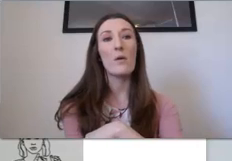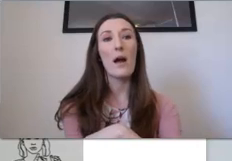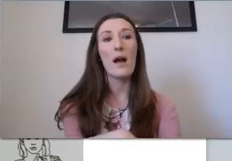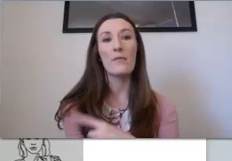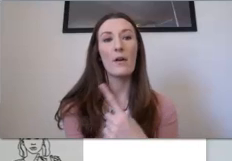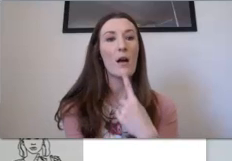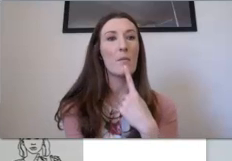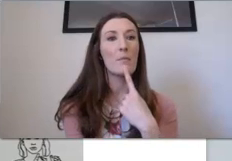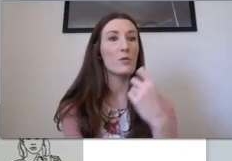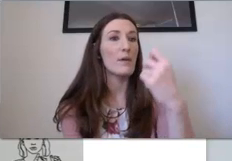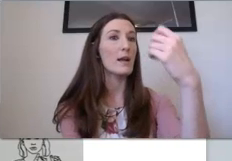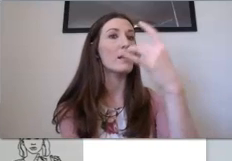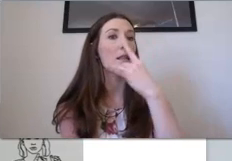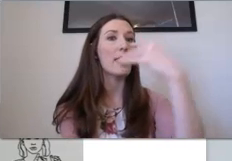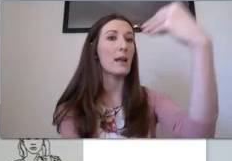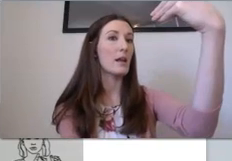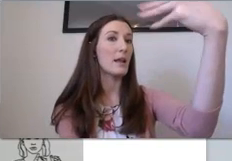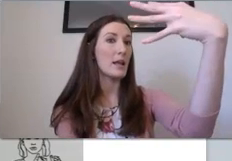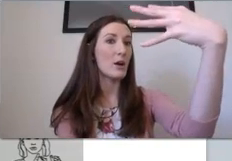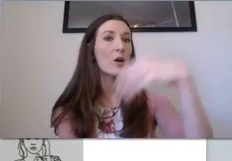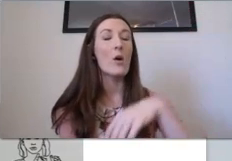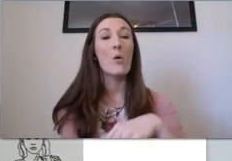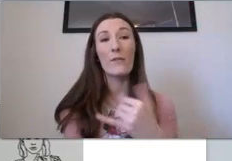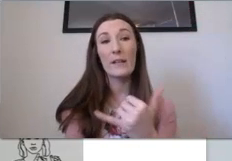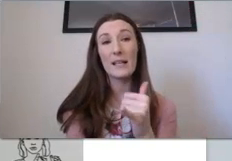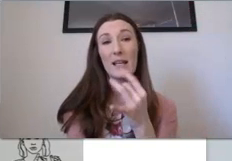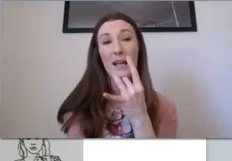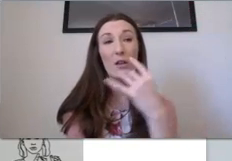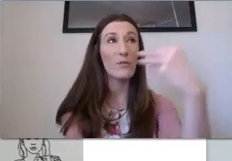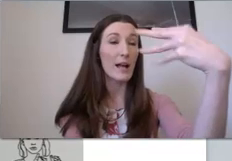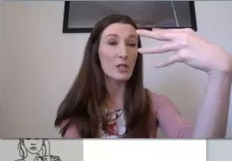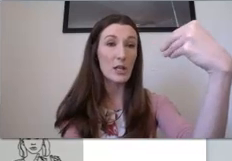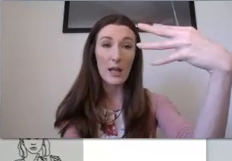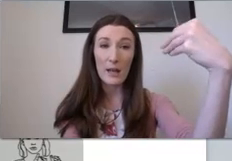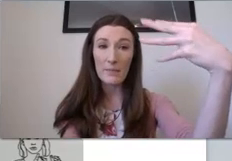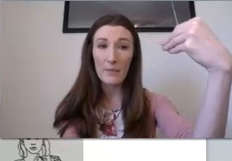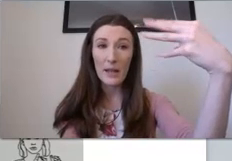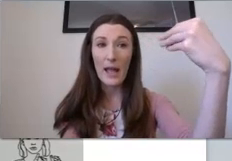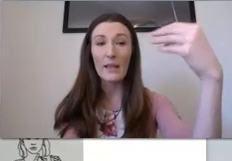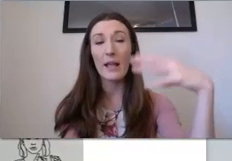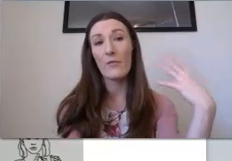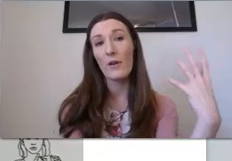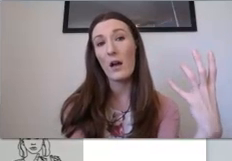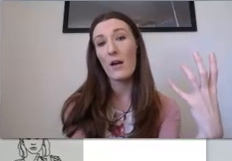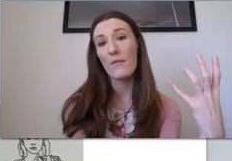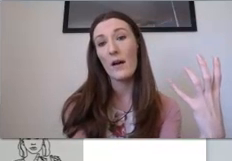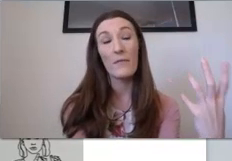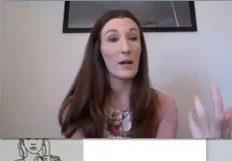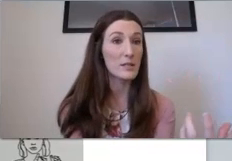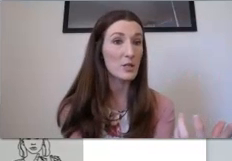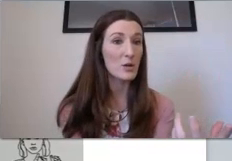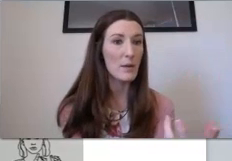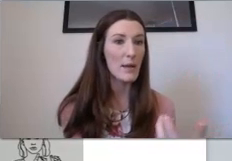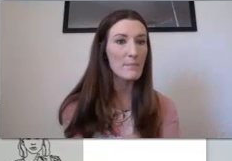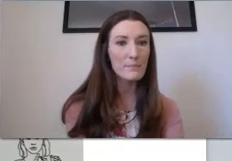if you have your red light here, or if it's a yellow flashing light, okay, like in front of a